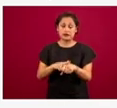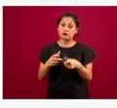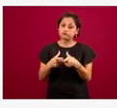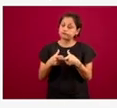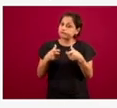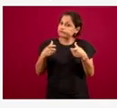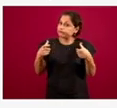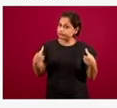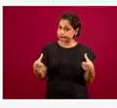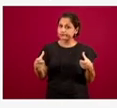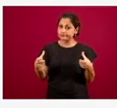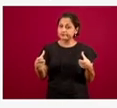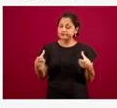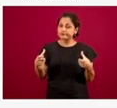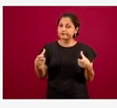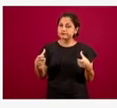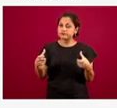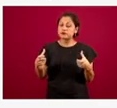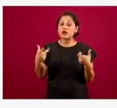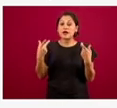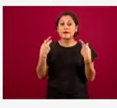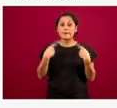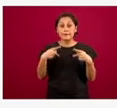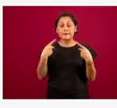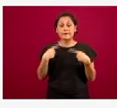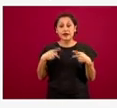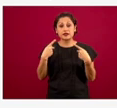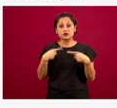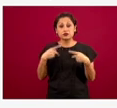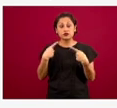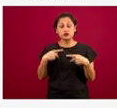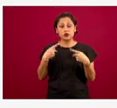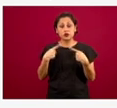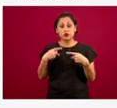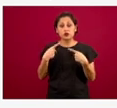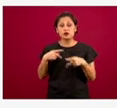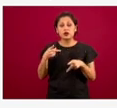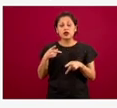patients over 65 years old have